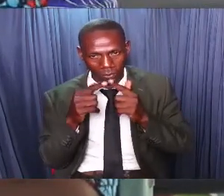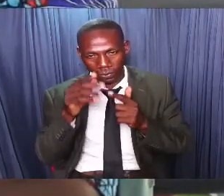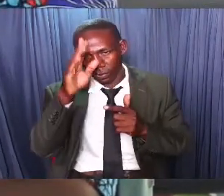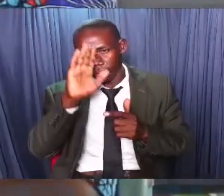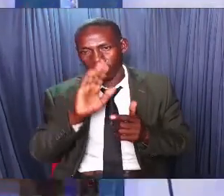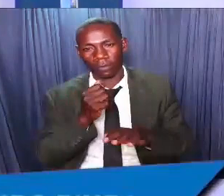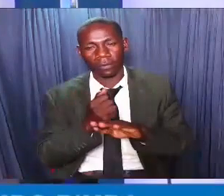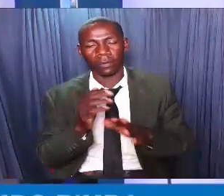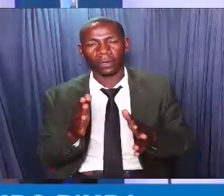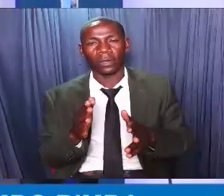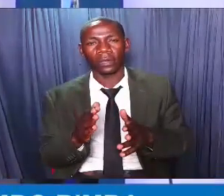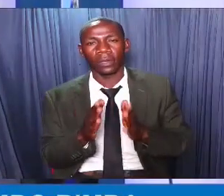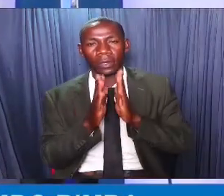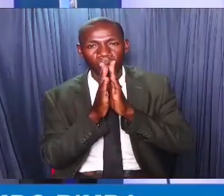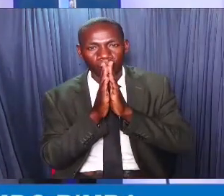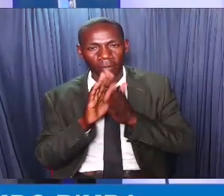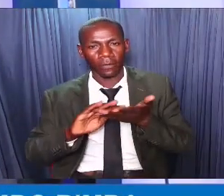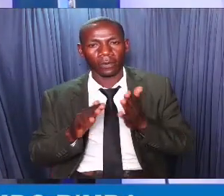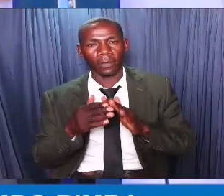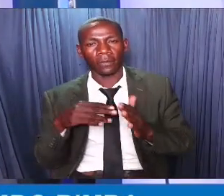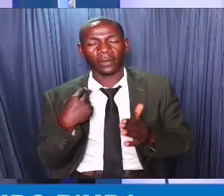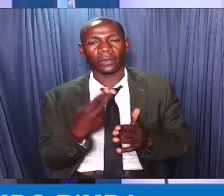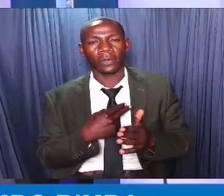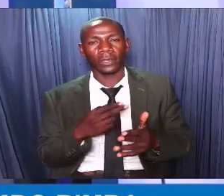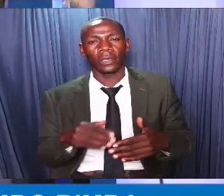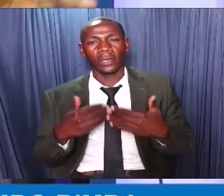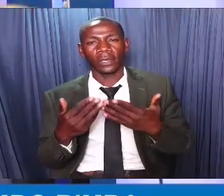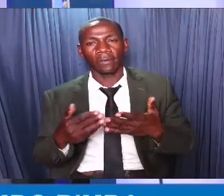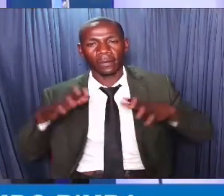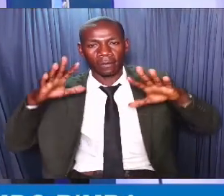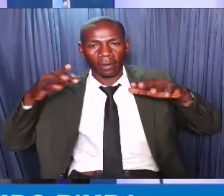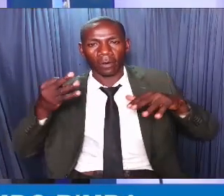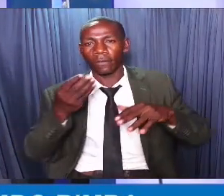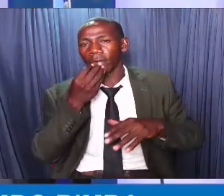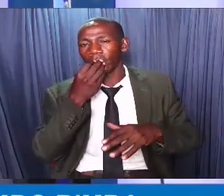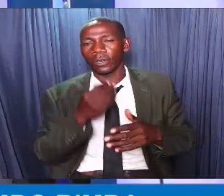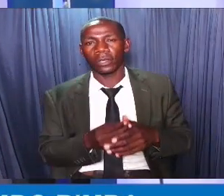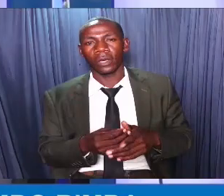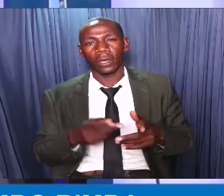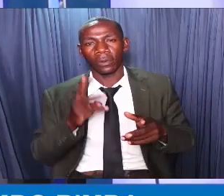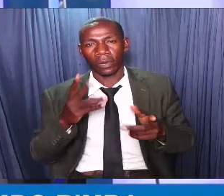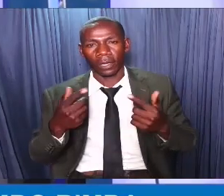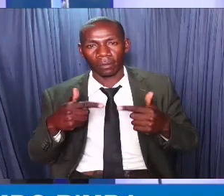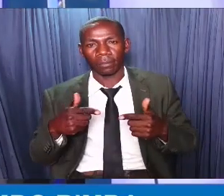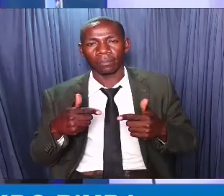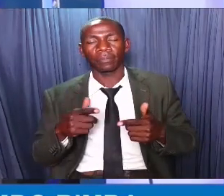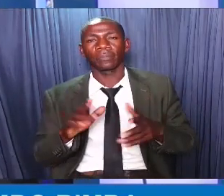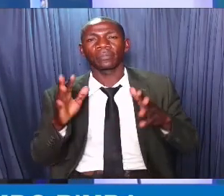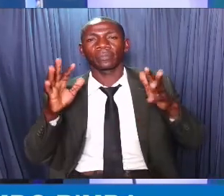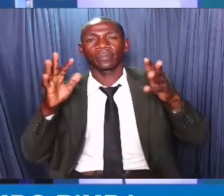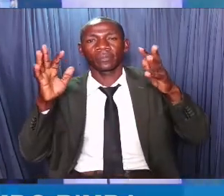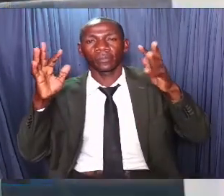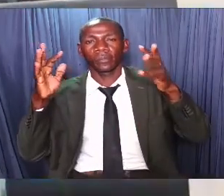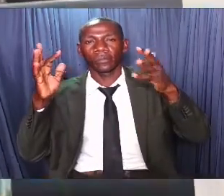God or the founder. Tunamuomba atusamehe. We pray to him to forgive us. Atupe mvua za chakula. And give us rain for food. Na zitakuja. And it will come.